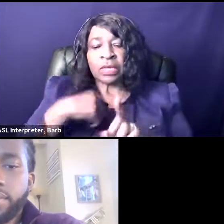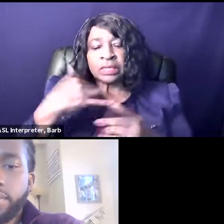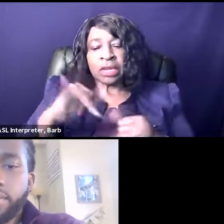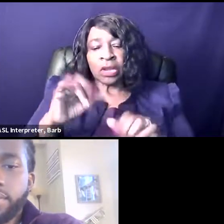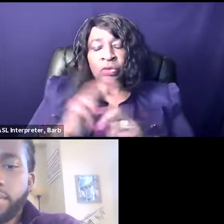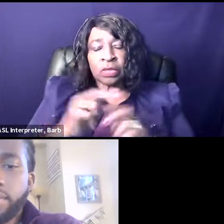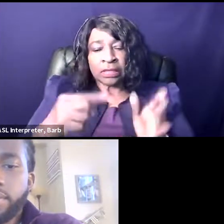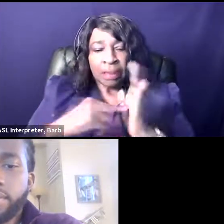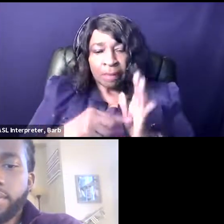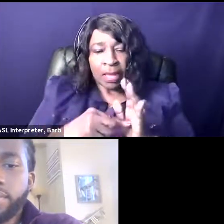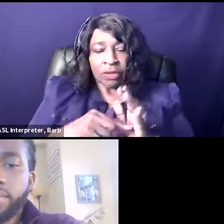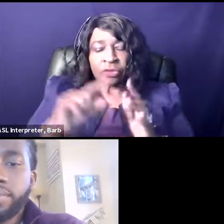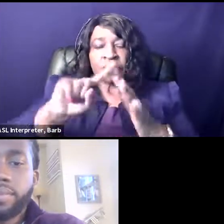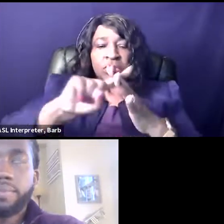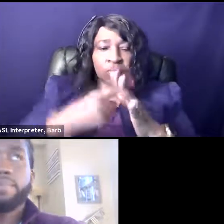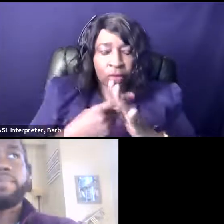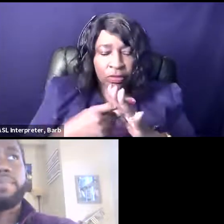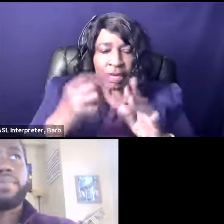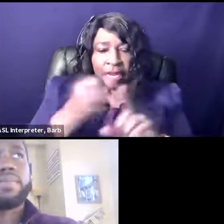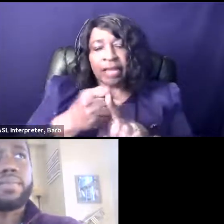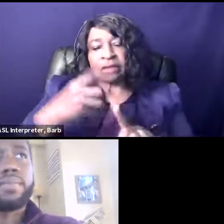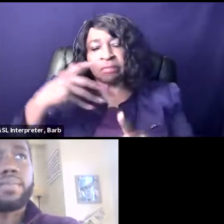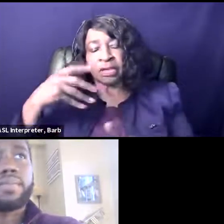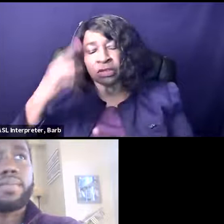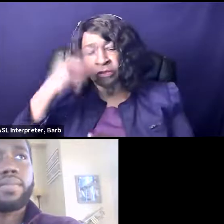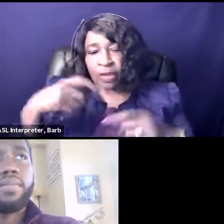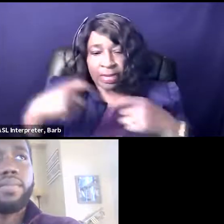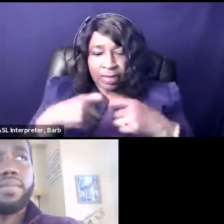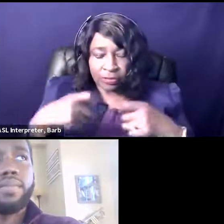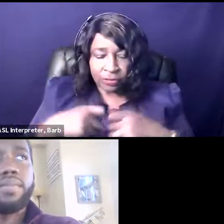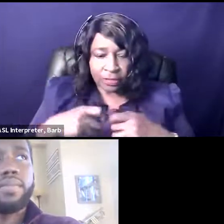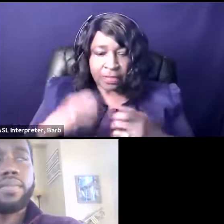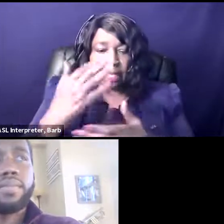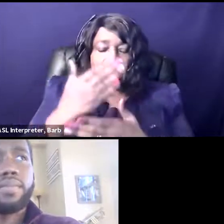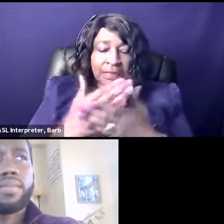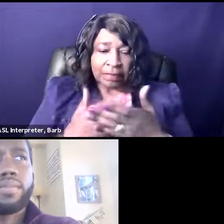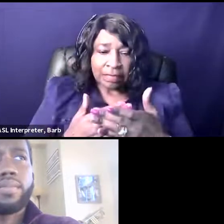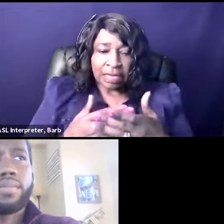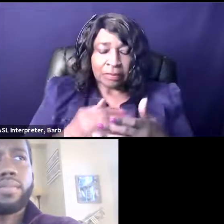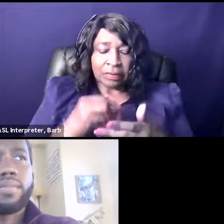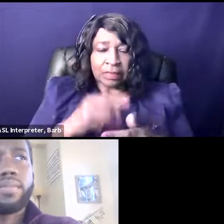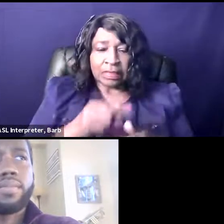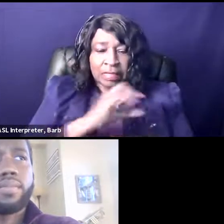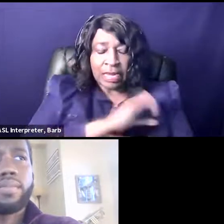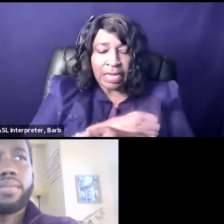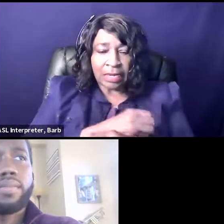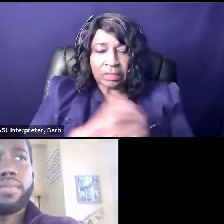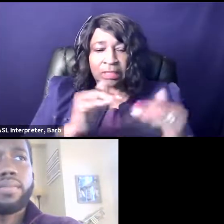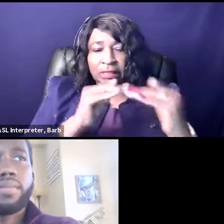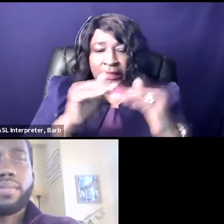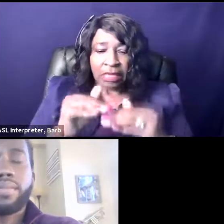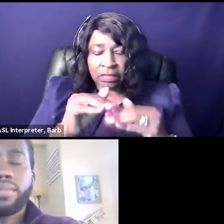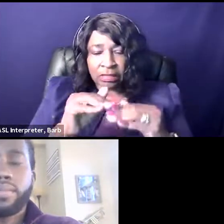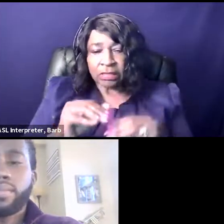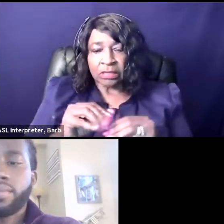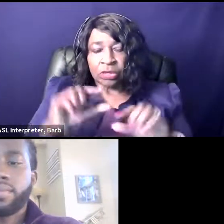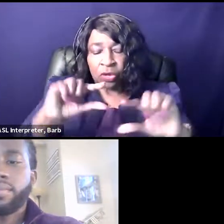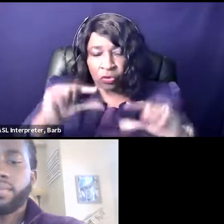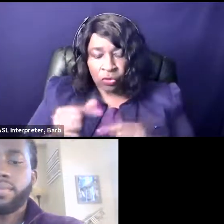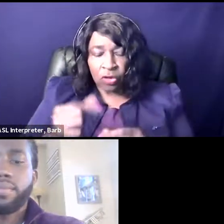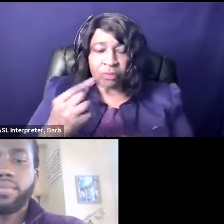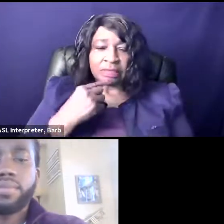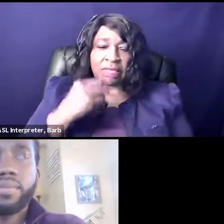original expansion of electricity. And so some in the energy justice movement and the energy justice scholarship are saying